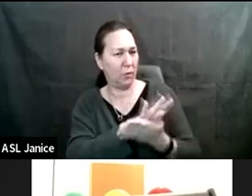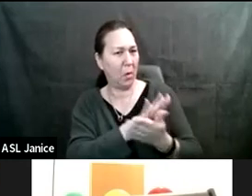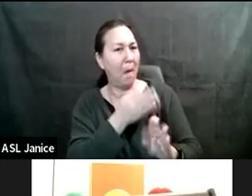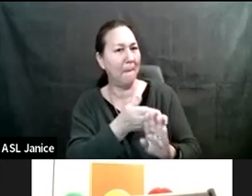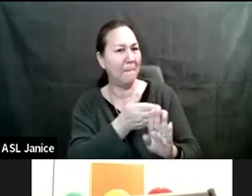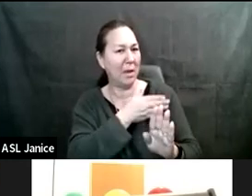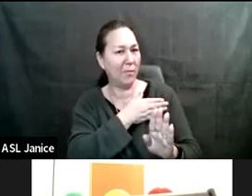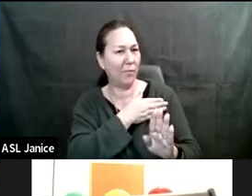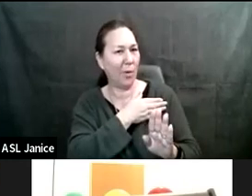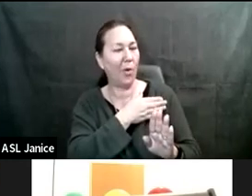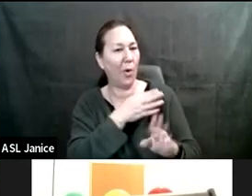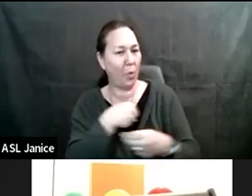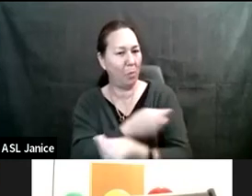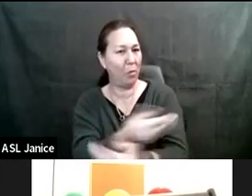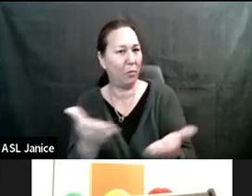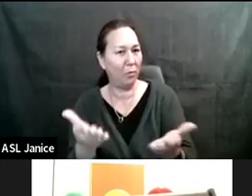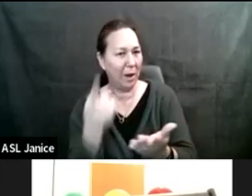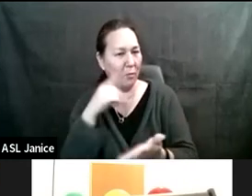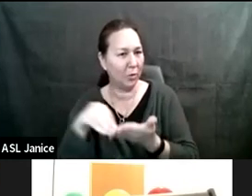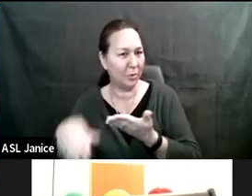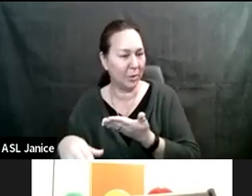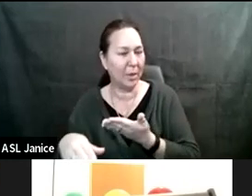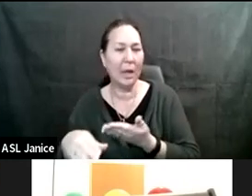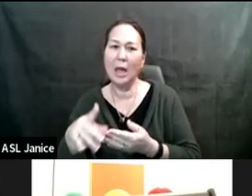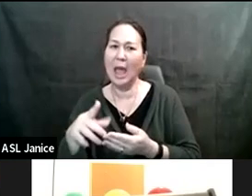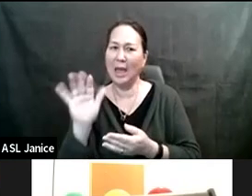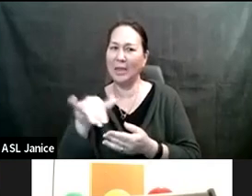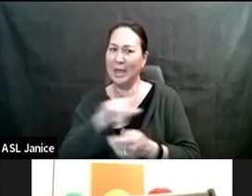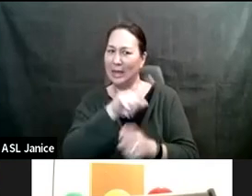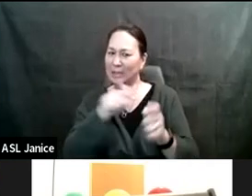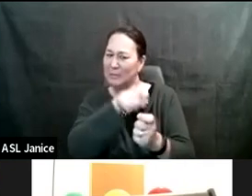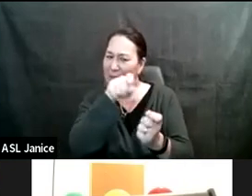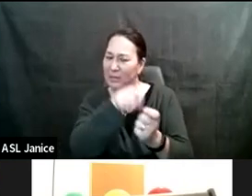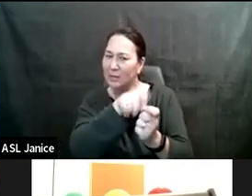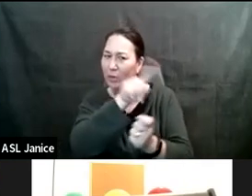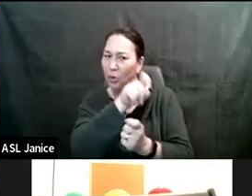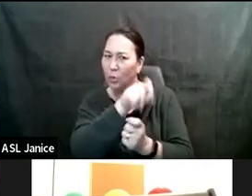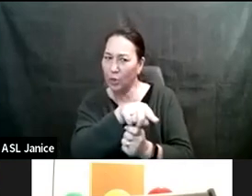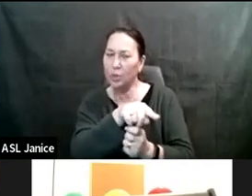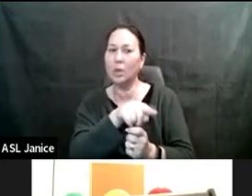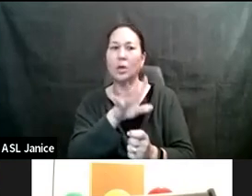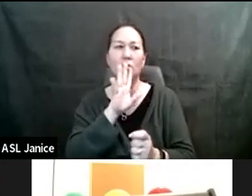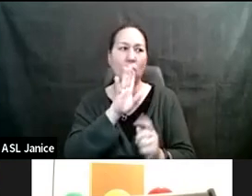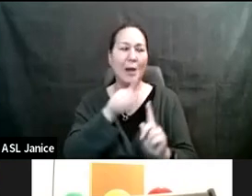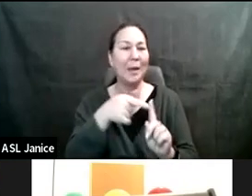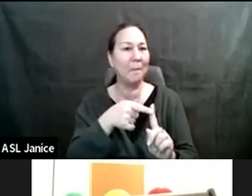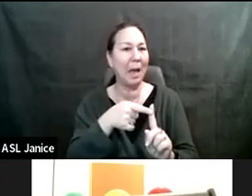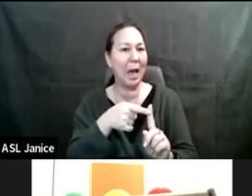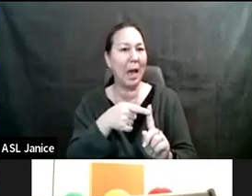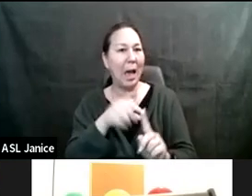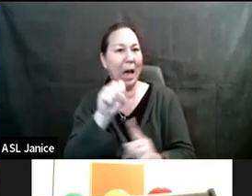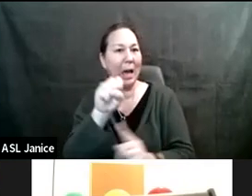the questions that were being being asked specifically around uh sexual behaviors and practices